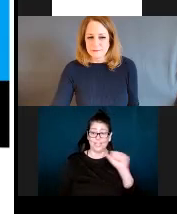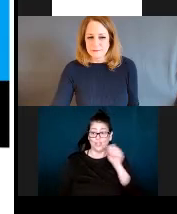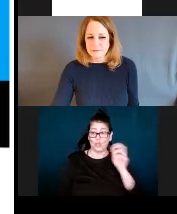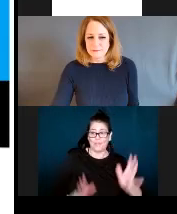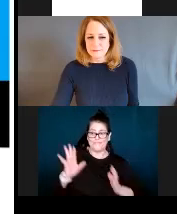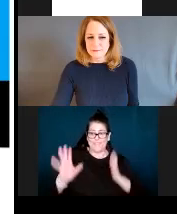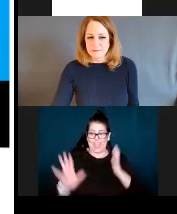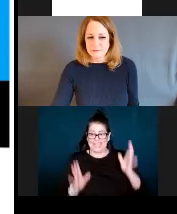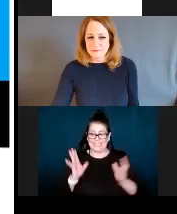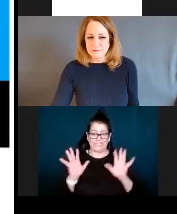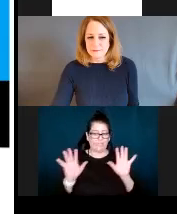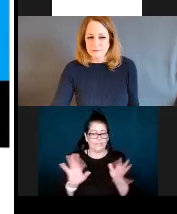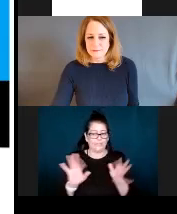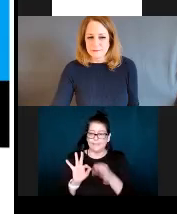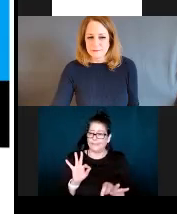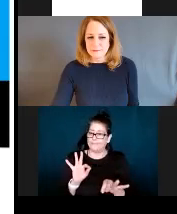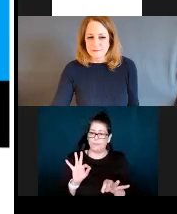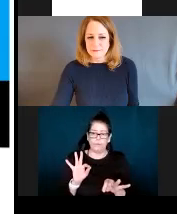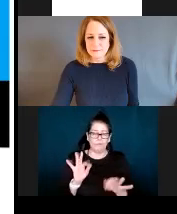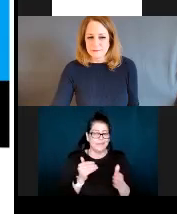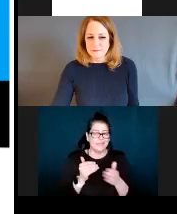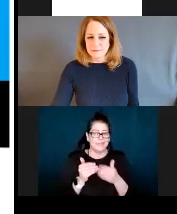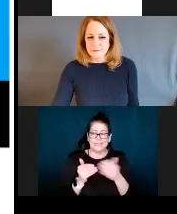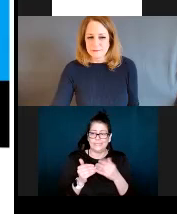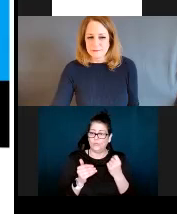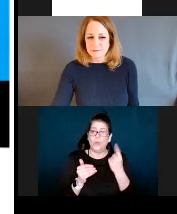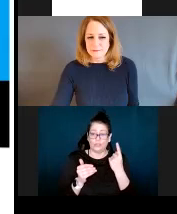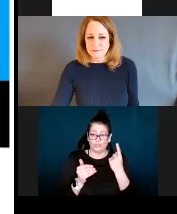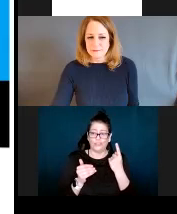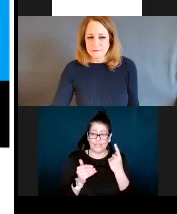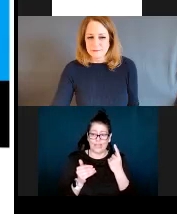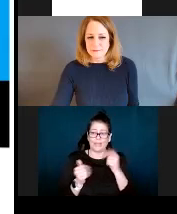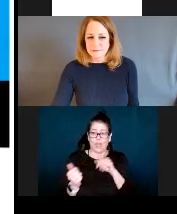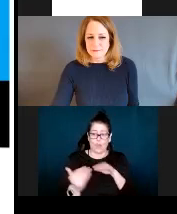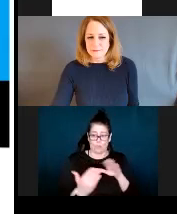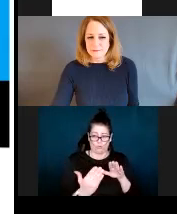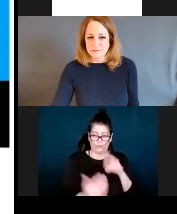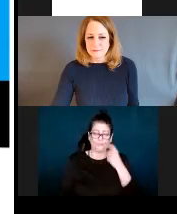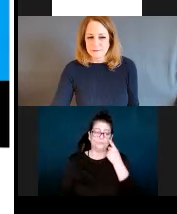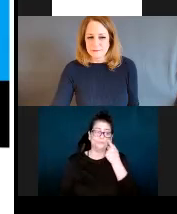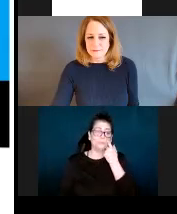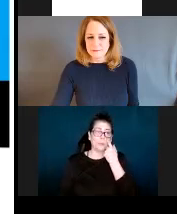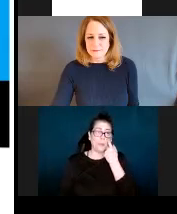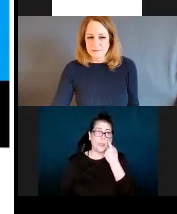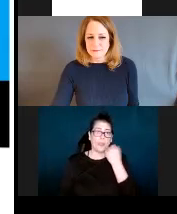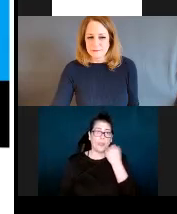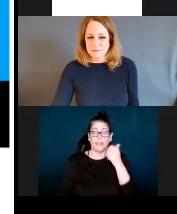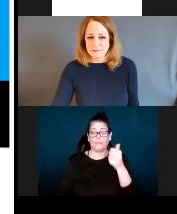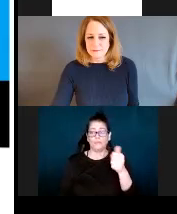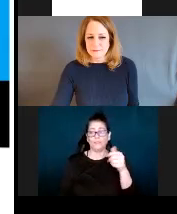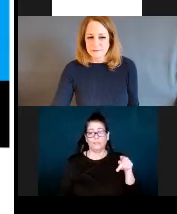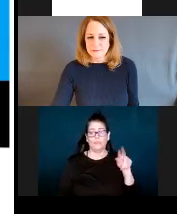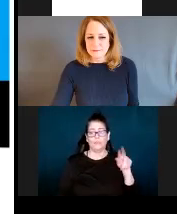simple, easy to relate to, and understandable techniques. So if you are a pranayama